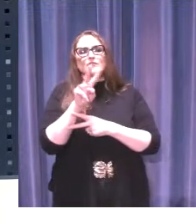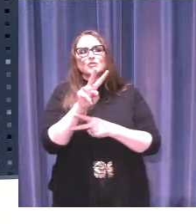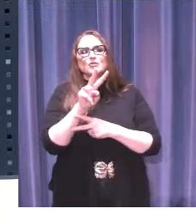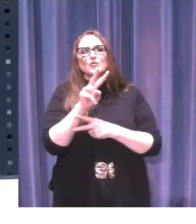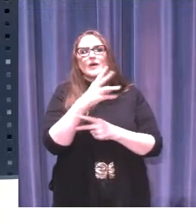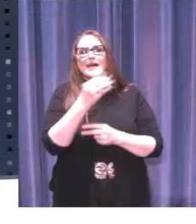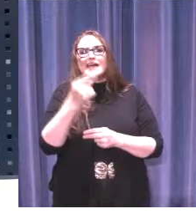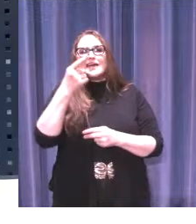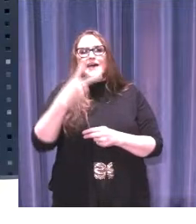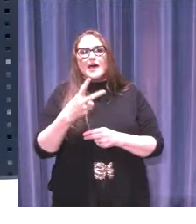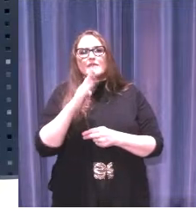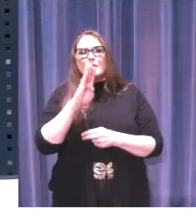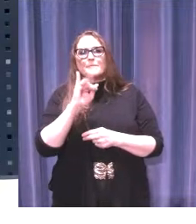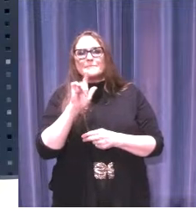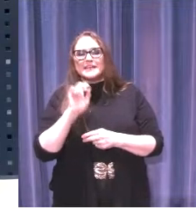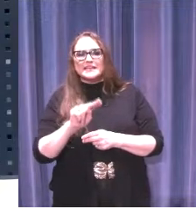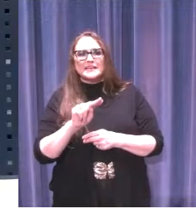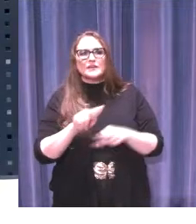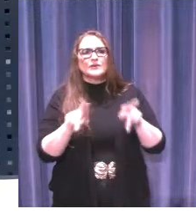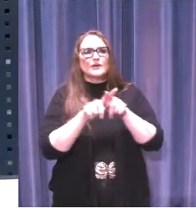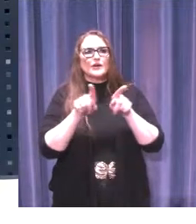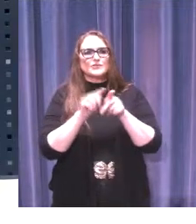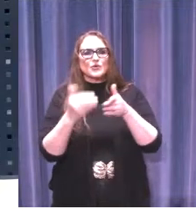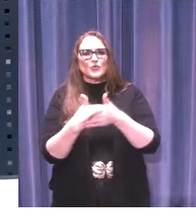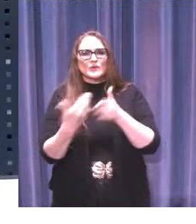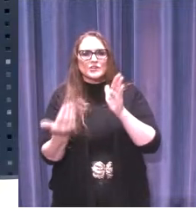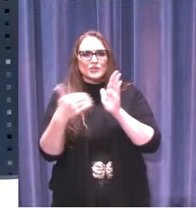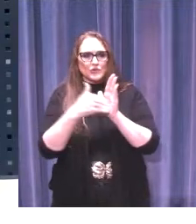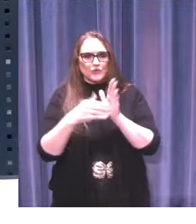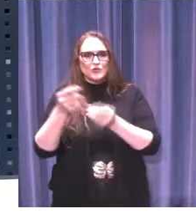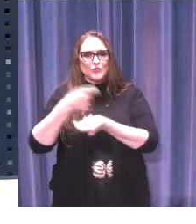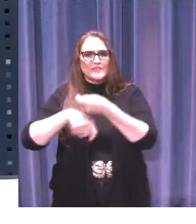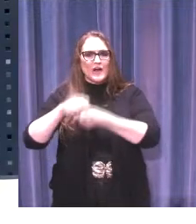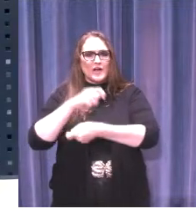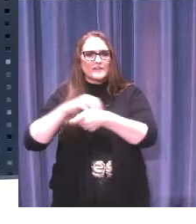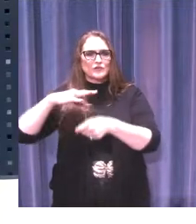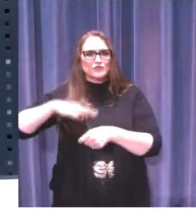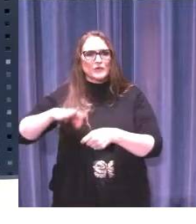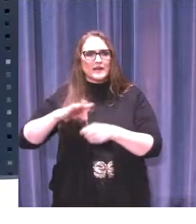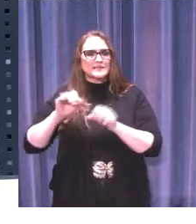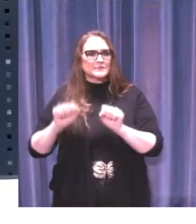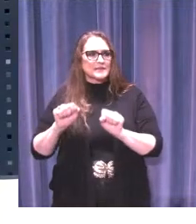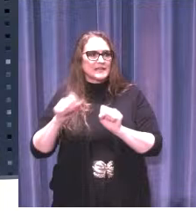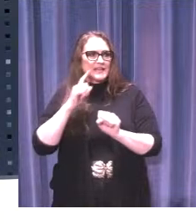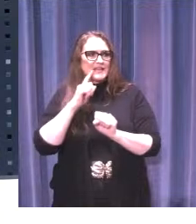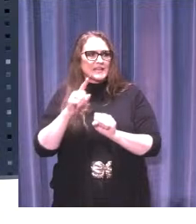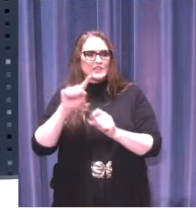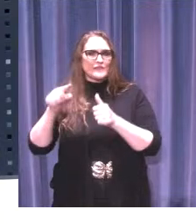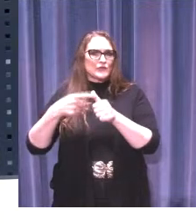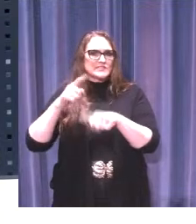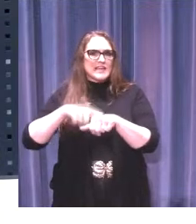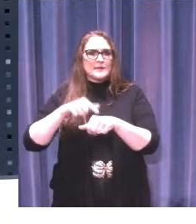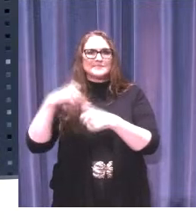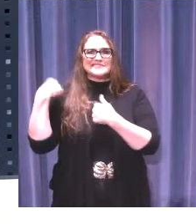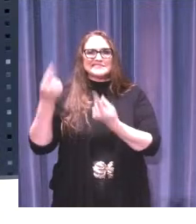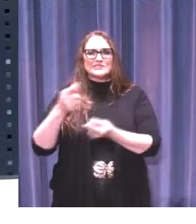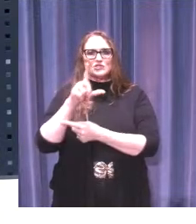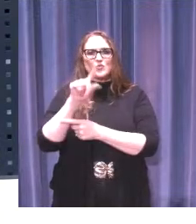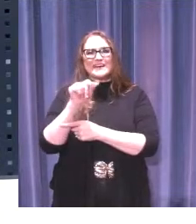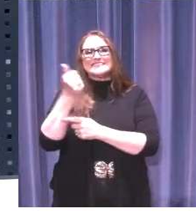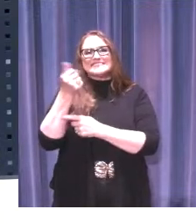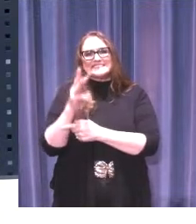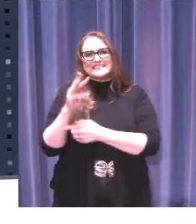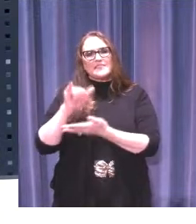also renewed the revolving credit facility at General Motors the first time in 2016. It was $12.5